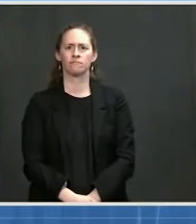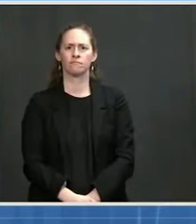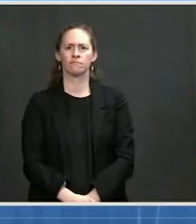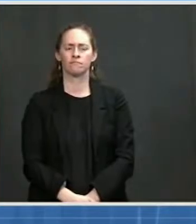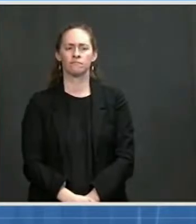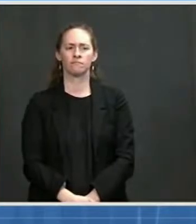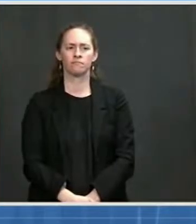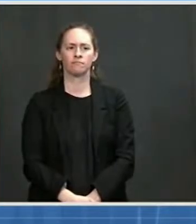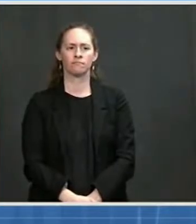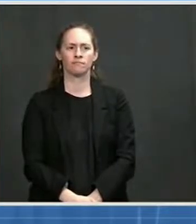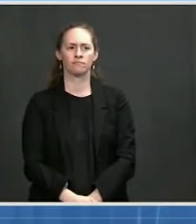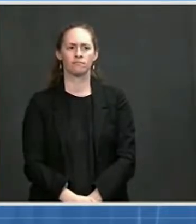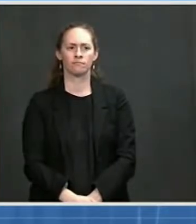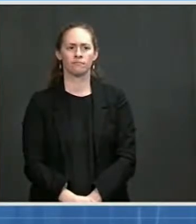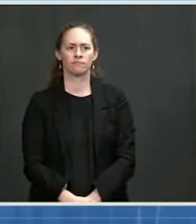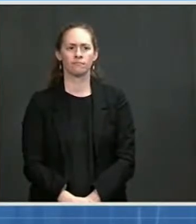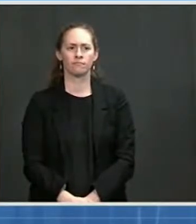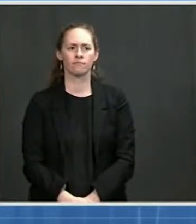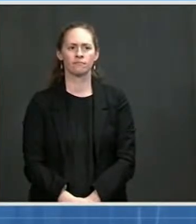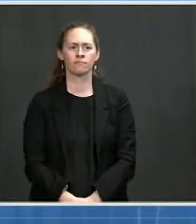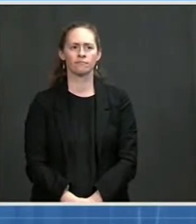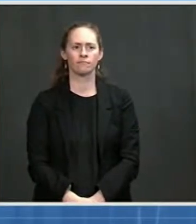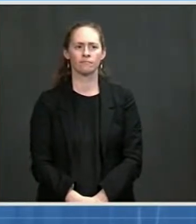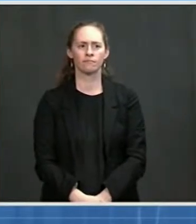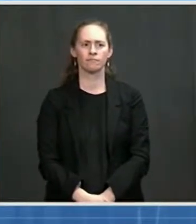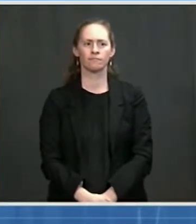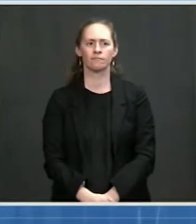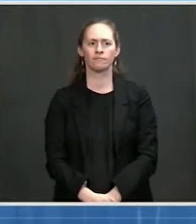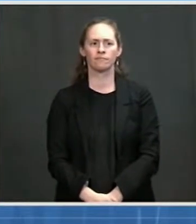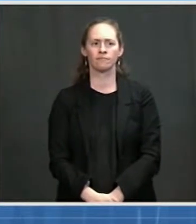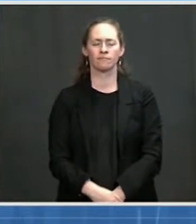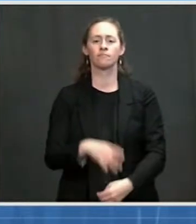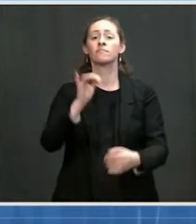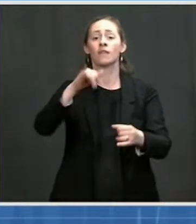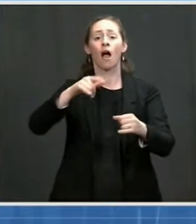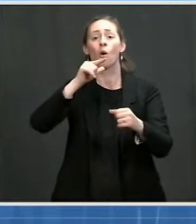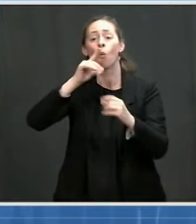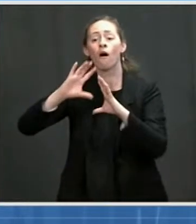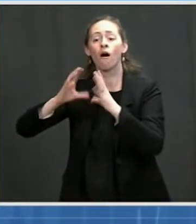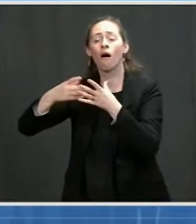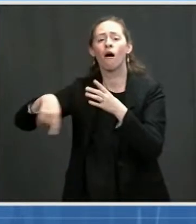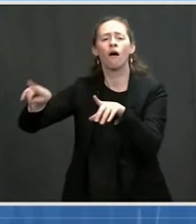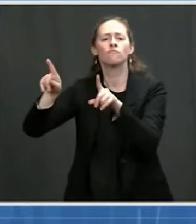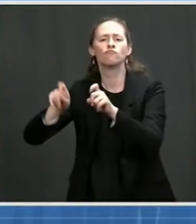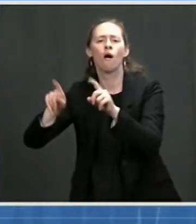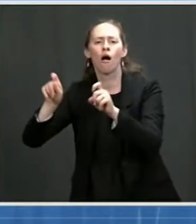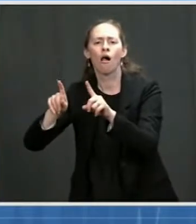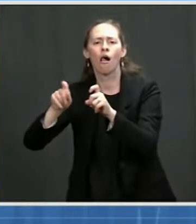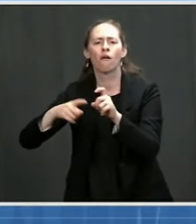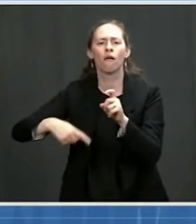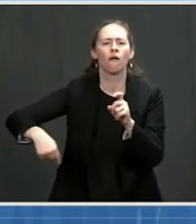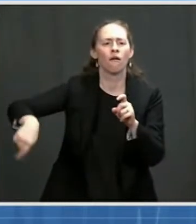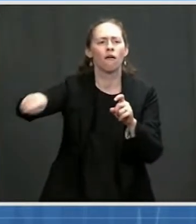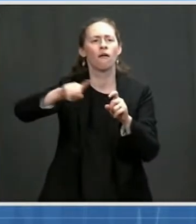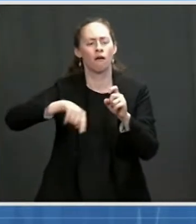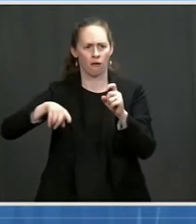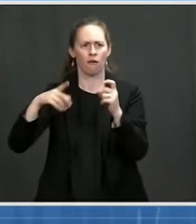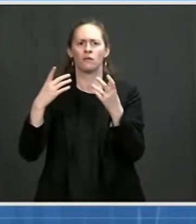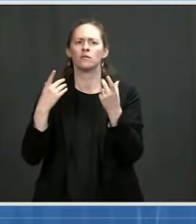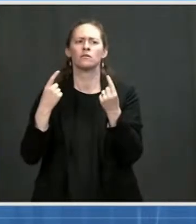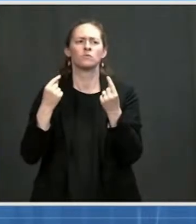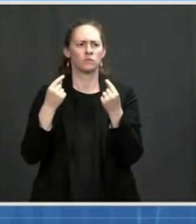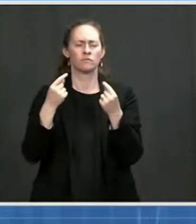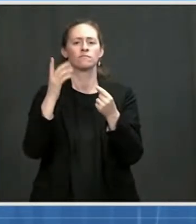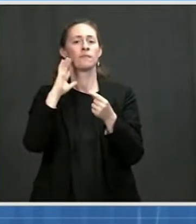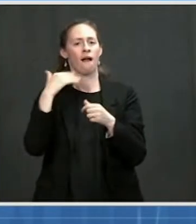from a Regeneron trial using their combination cocktail monoclonal antibodies, which showed a rather